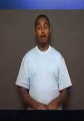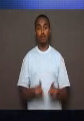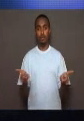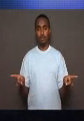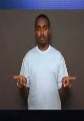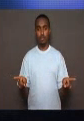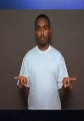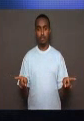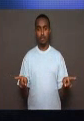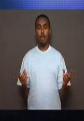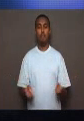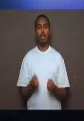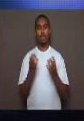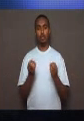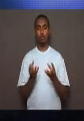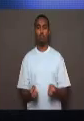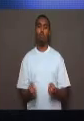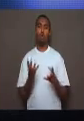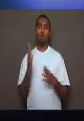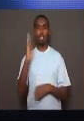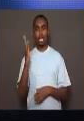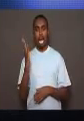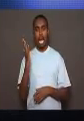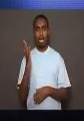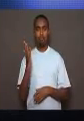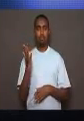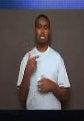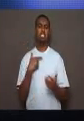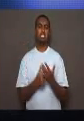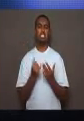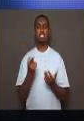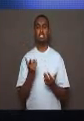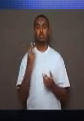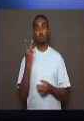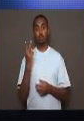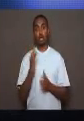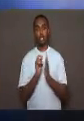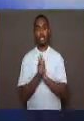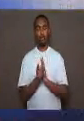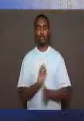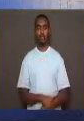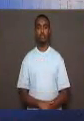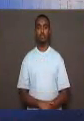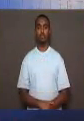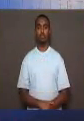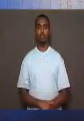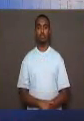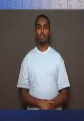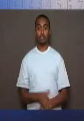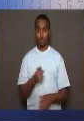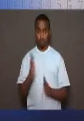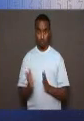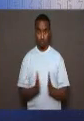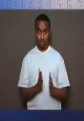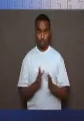However, there are many more types than just these two examples. Get ready